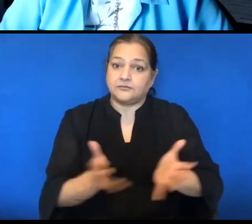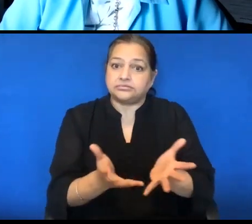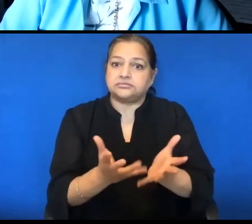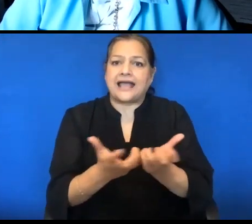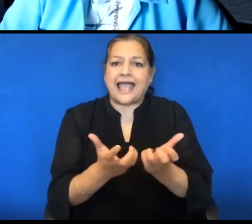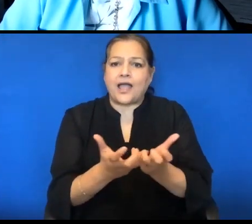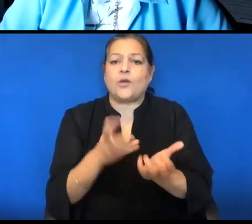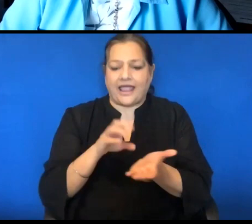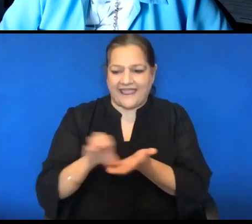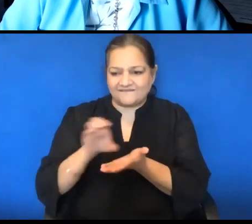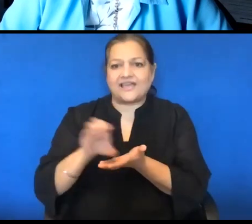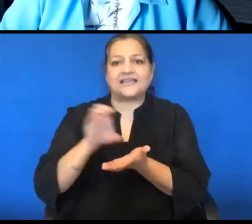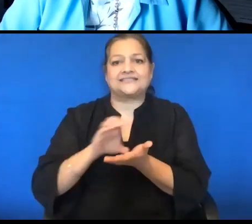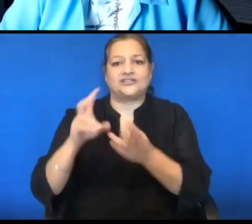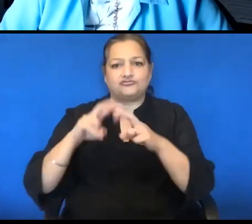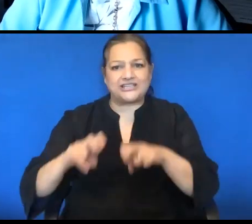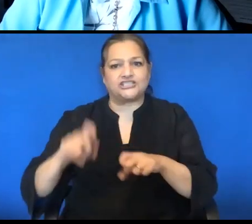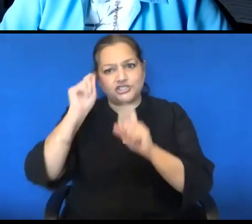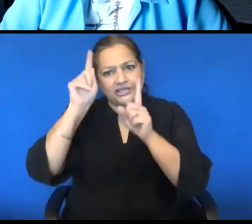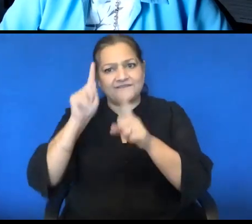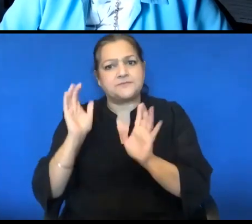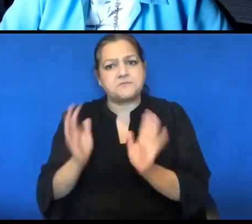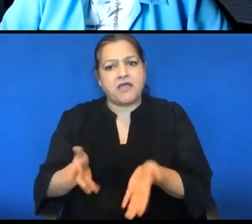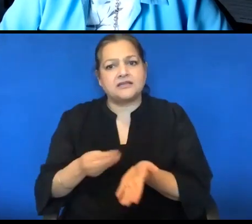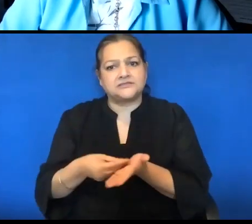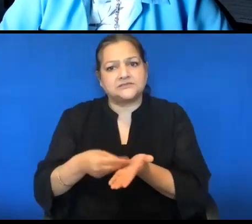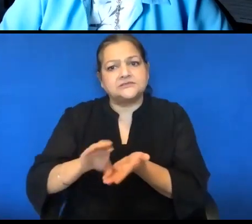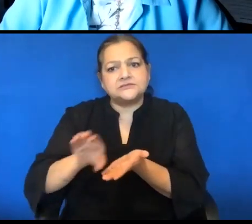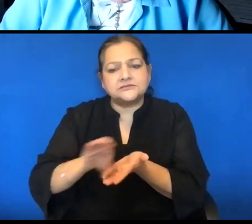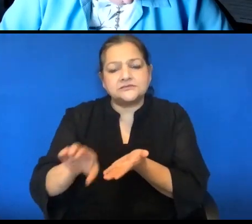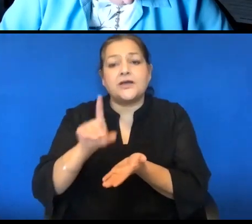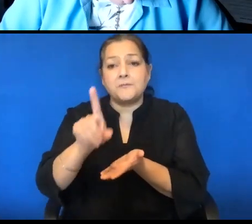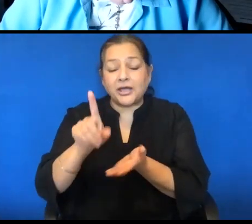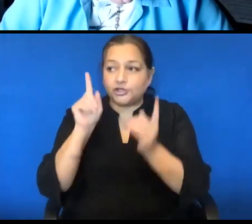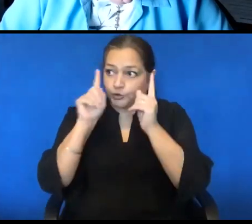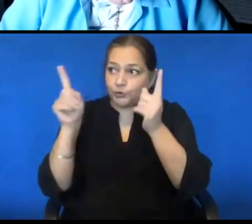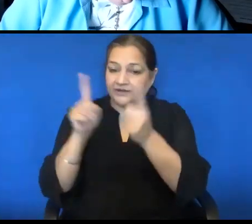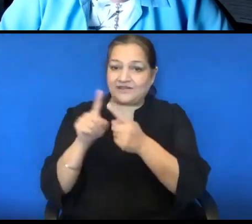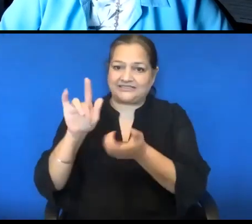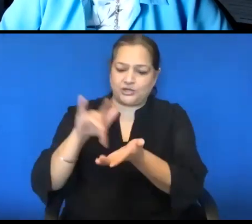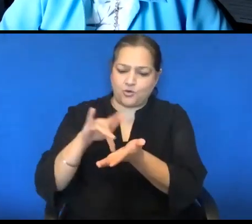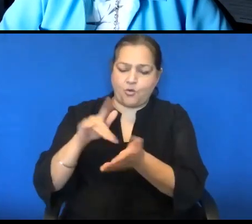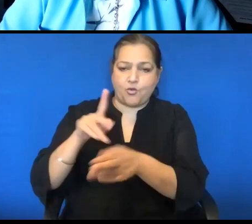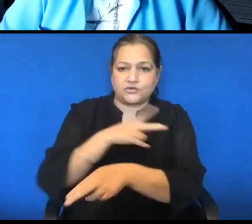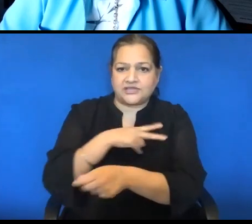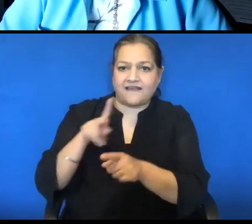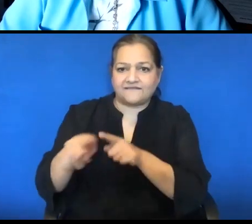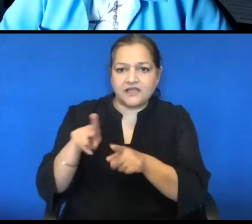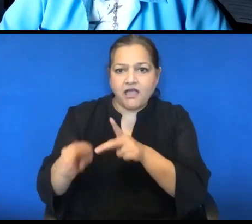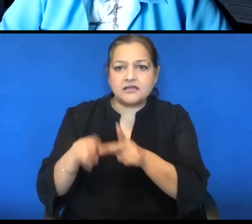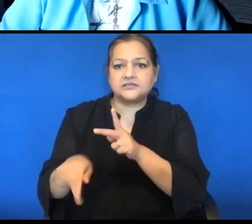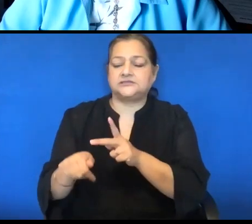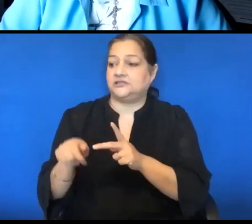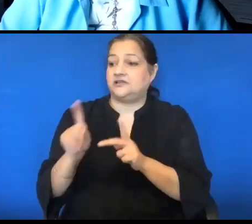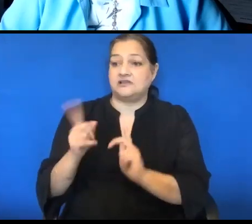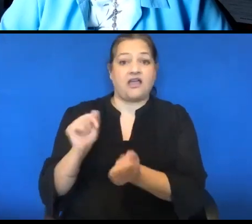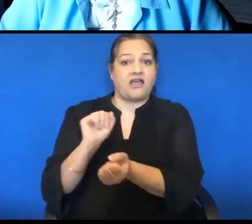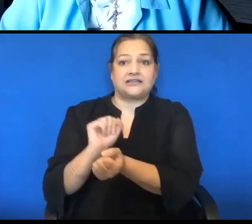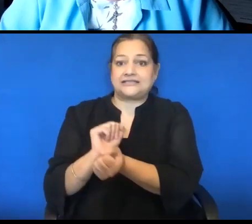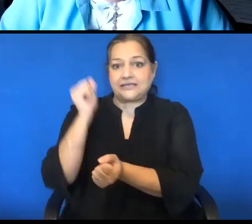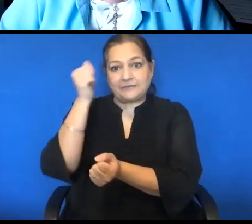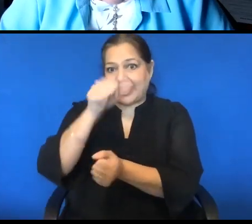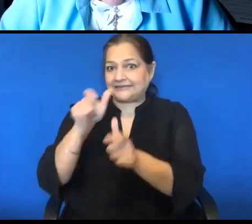in research and innovation. But if you've got universities that are cutting course staff, that aren't able to keep academics on, and that's